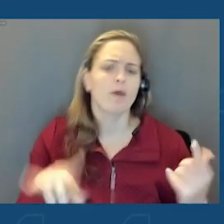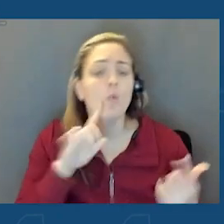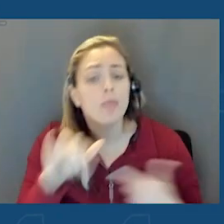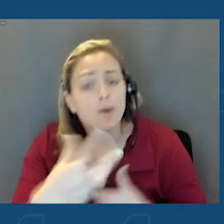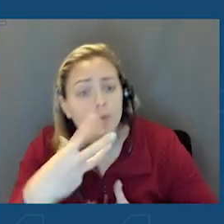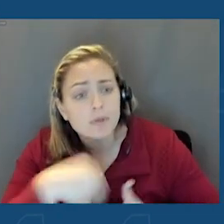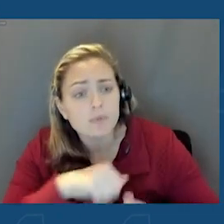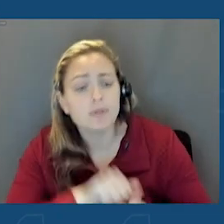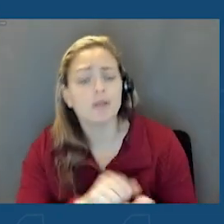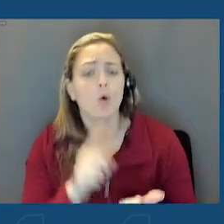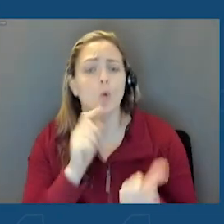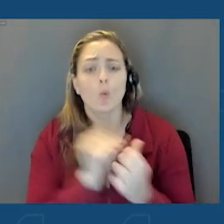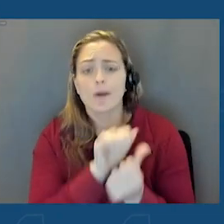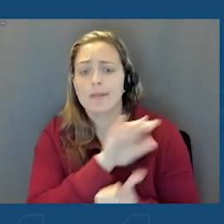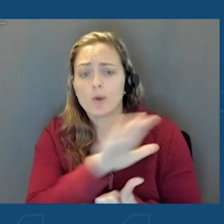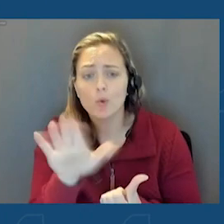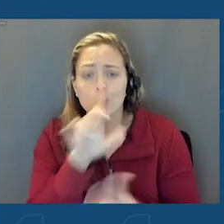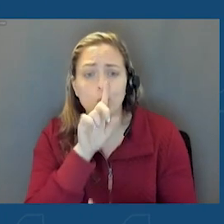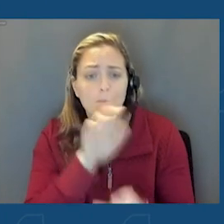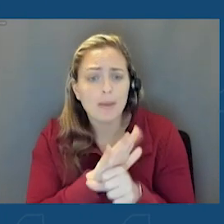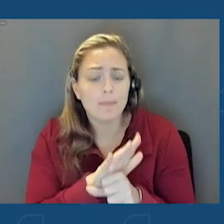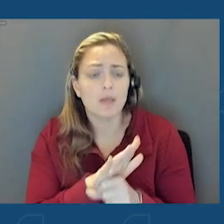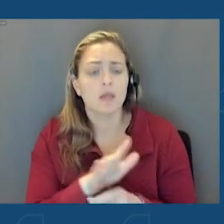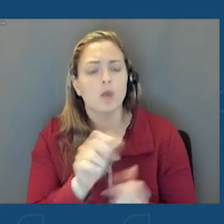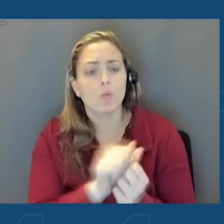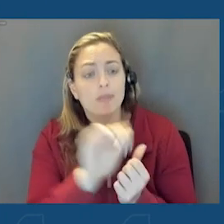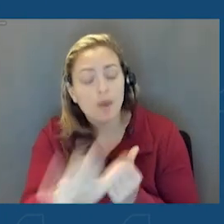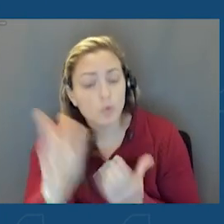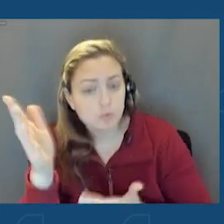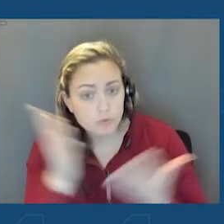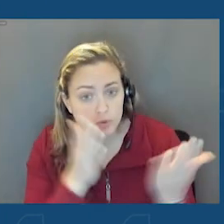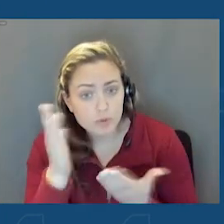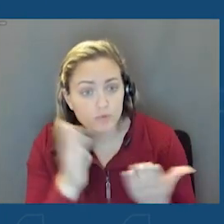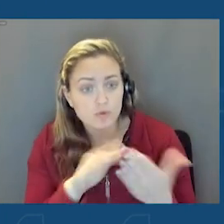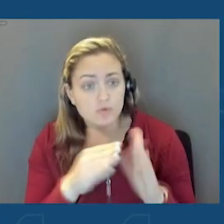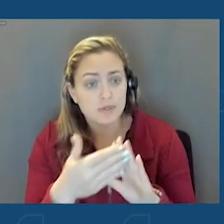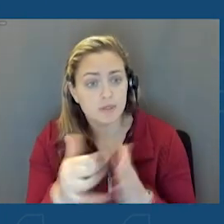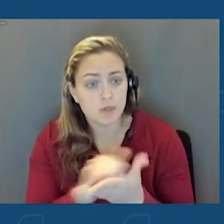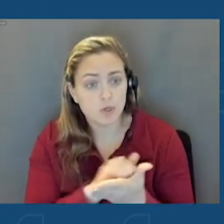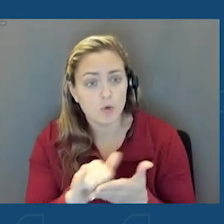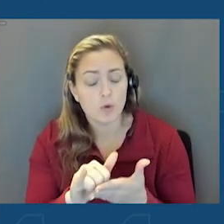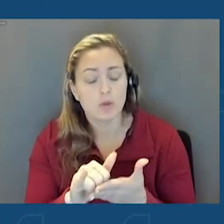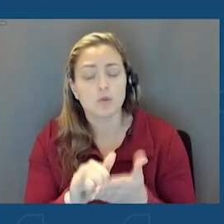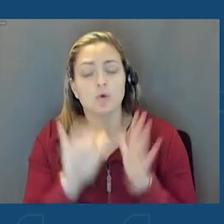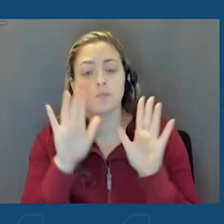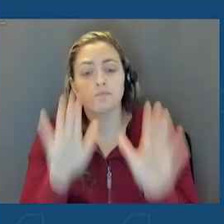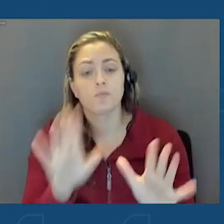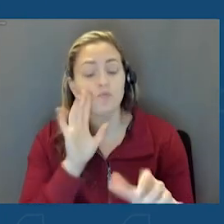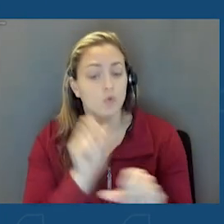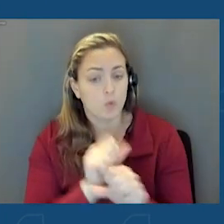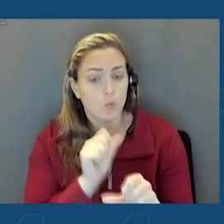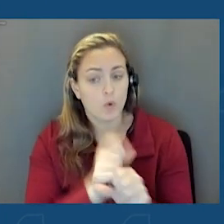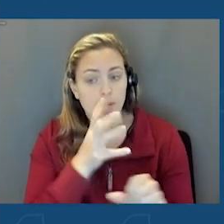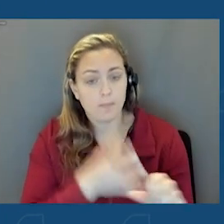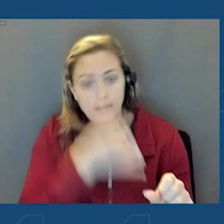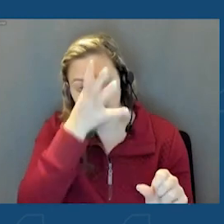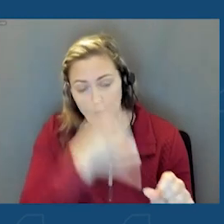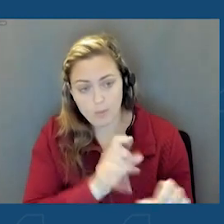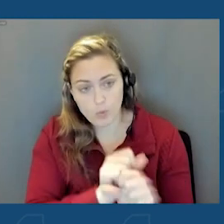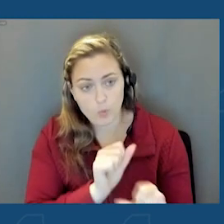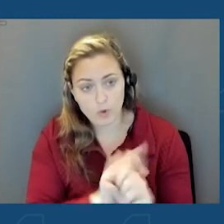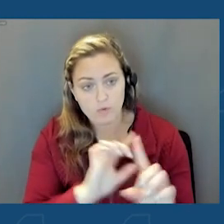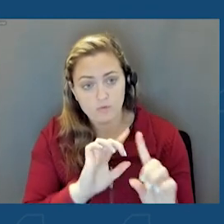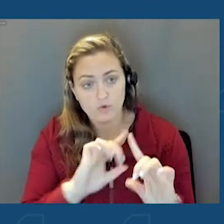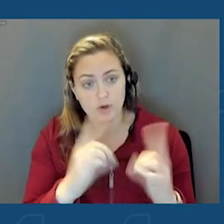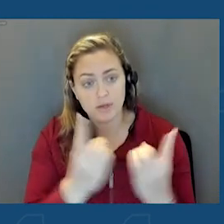participation, without your commitment, and without your service to the city of New York. So on behalf of the working men and women that work for District Council